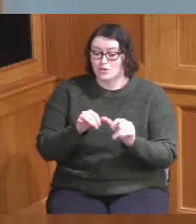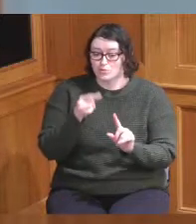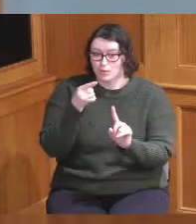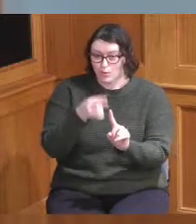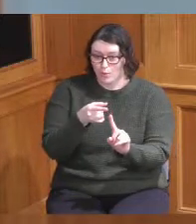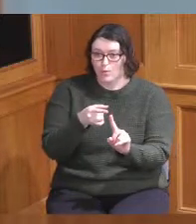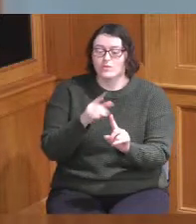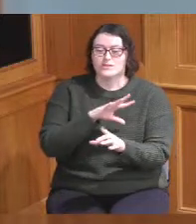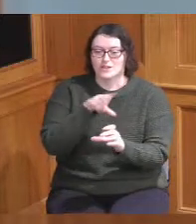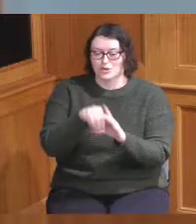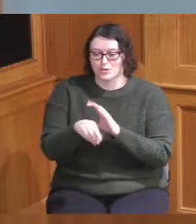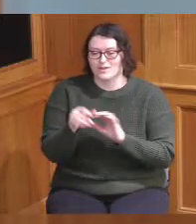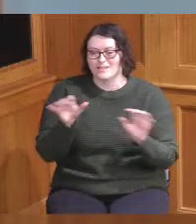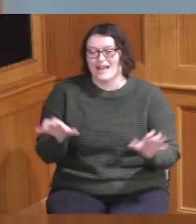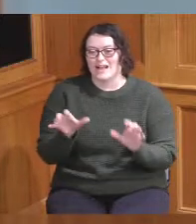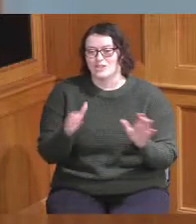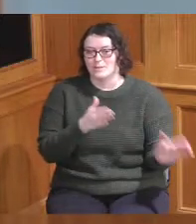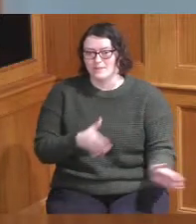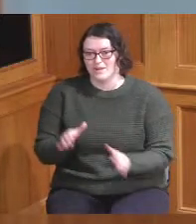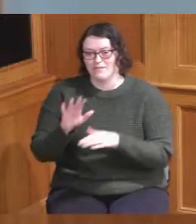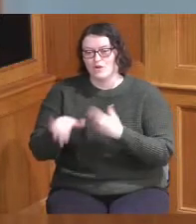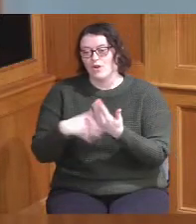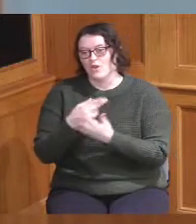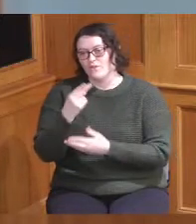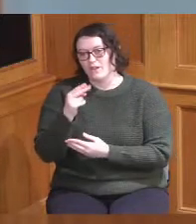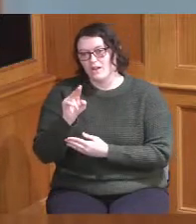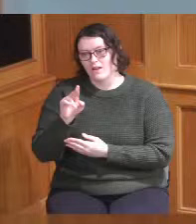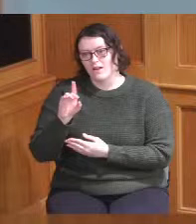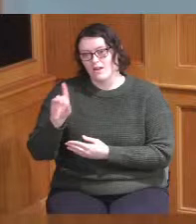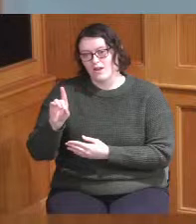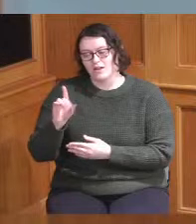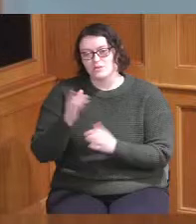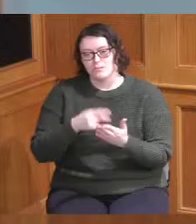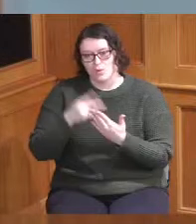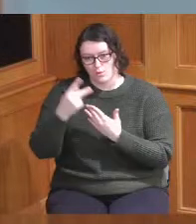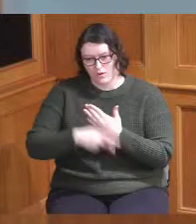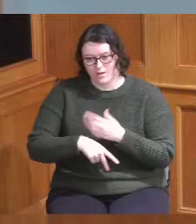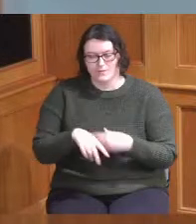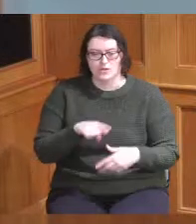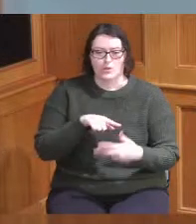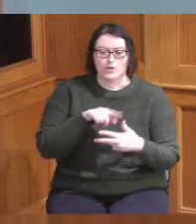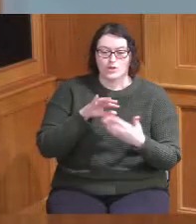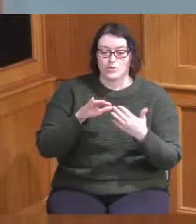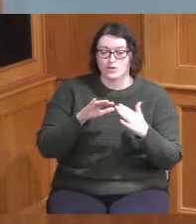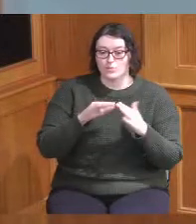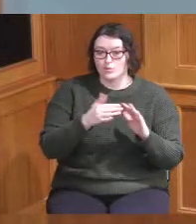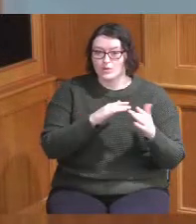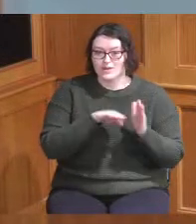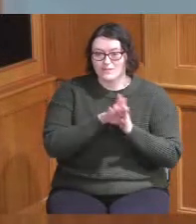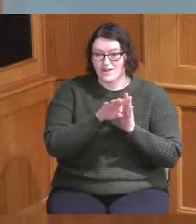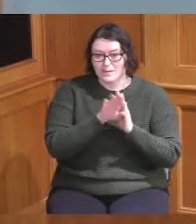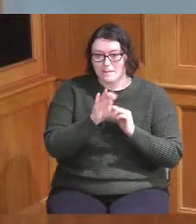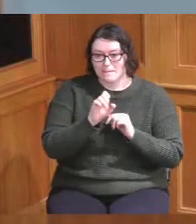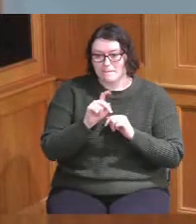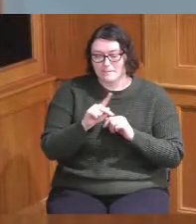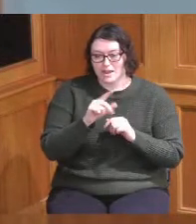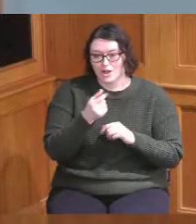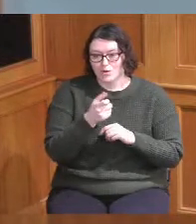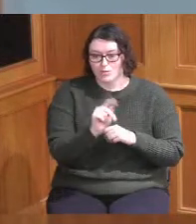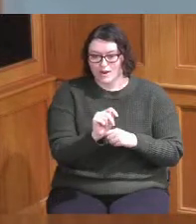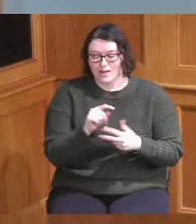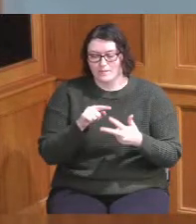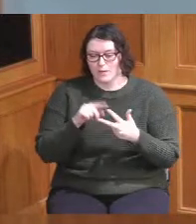budget for HUD's entitlement programs. These programs consist of the Community Development Block Grant, the Home Investment